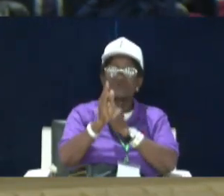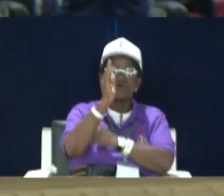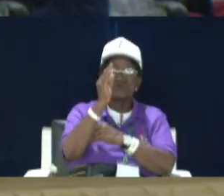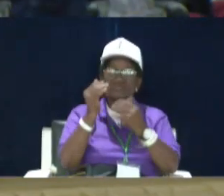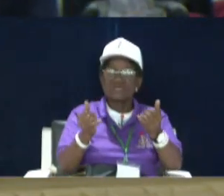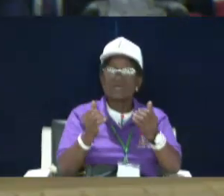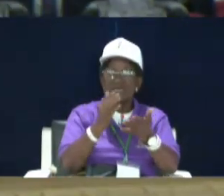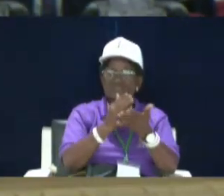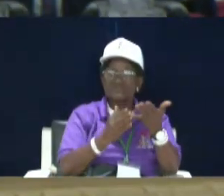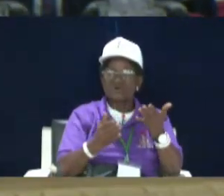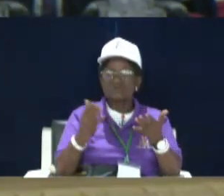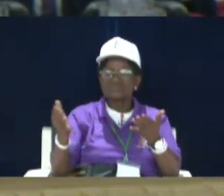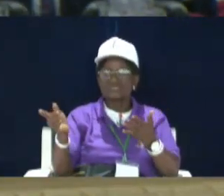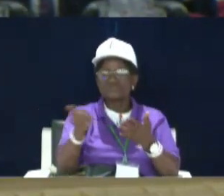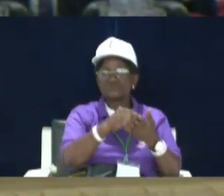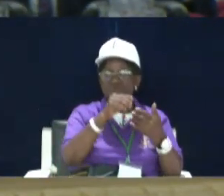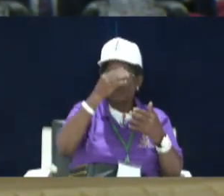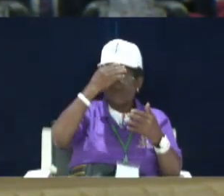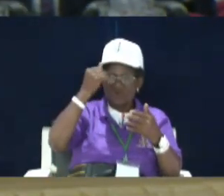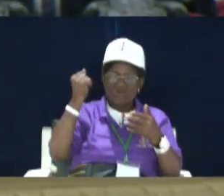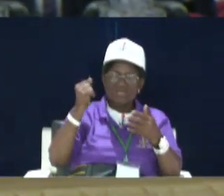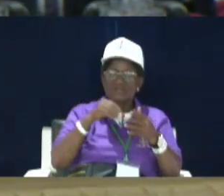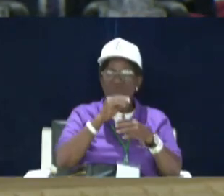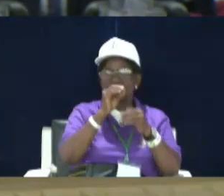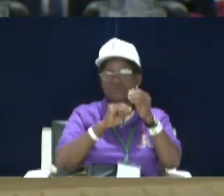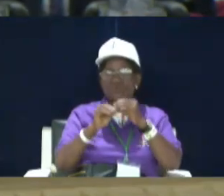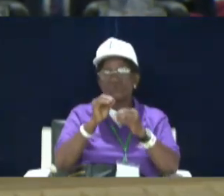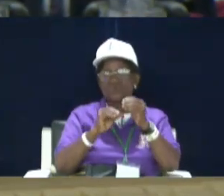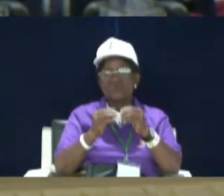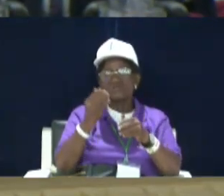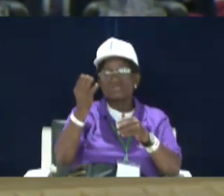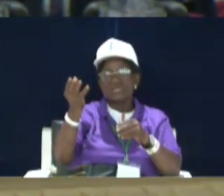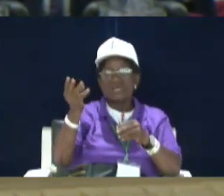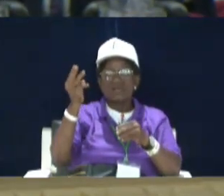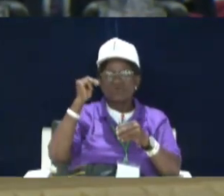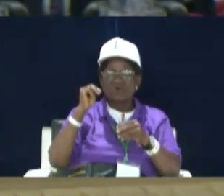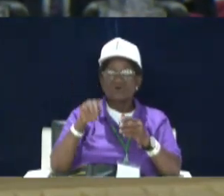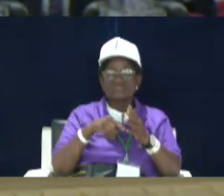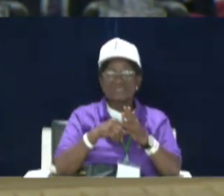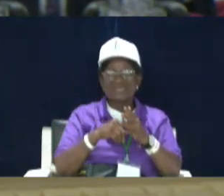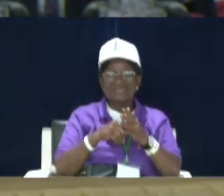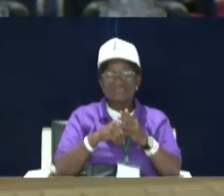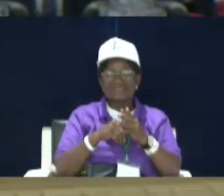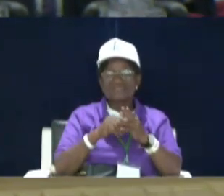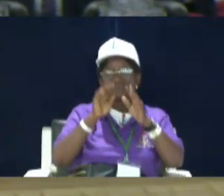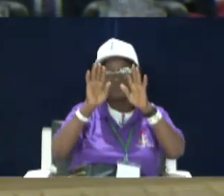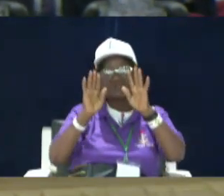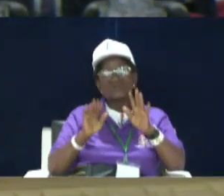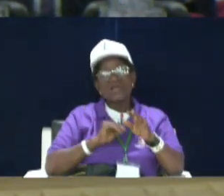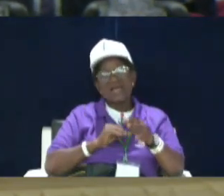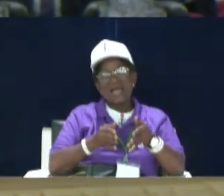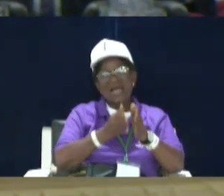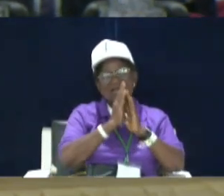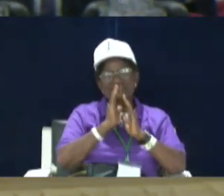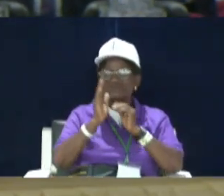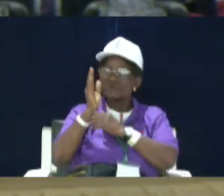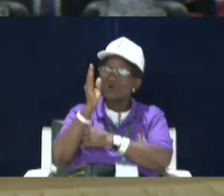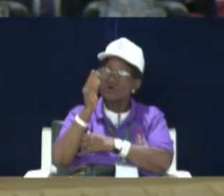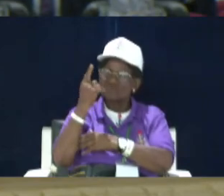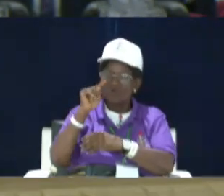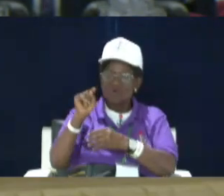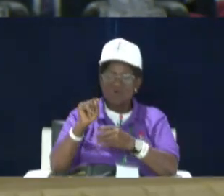Something somehow you forgot. Oh, there was this miracle I've asked God for. Is this